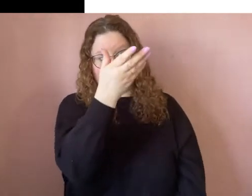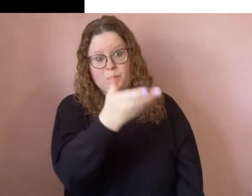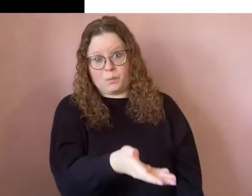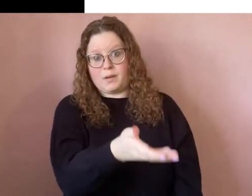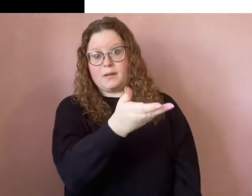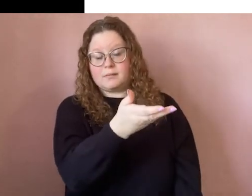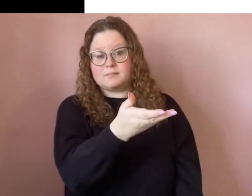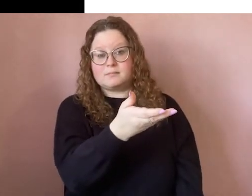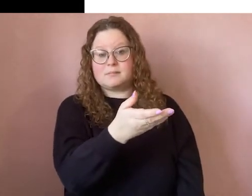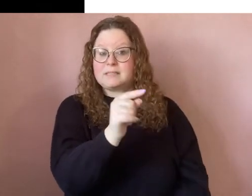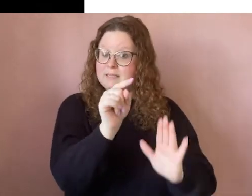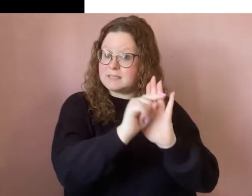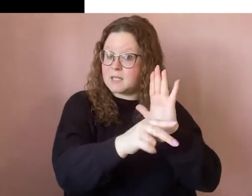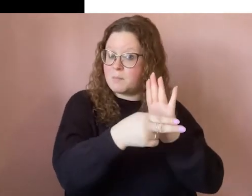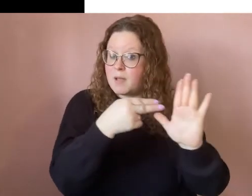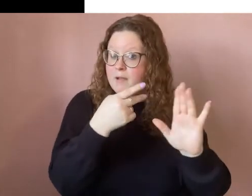eyes.